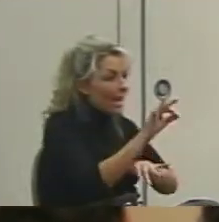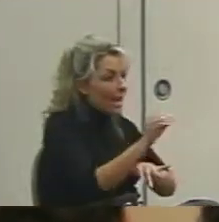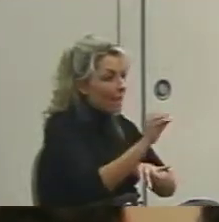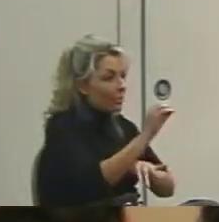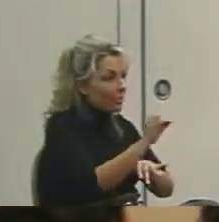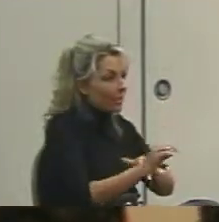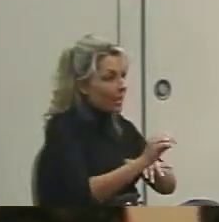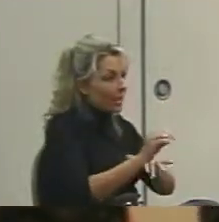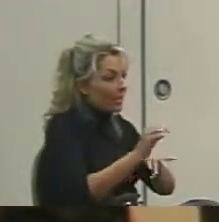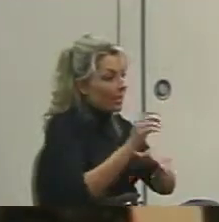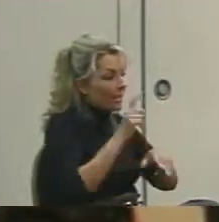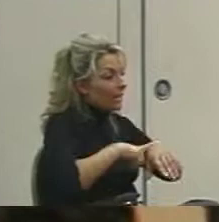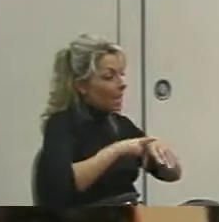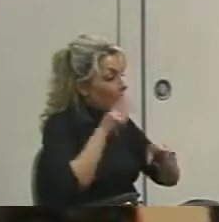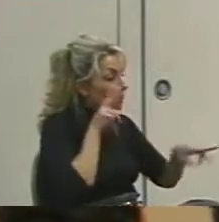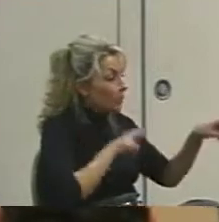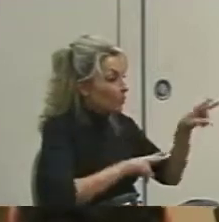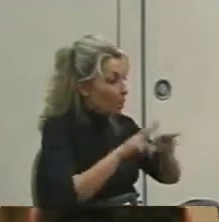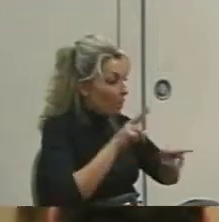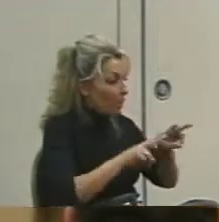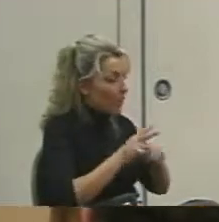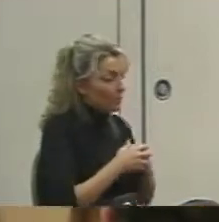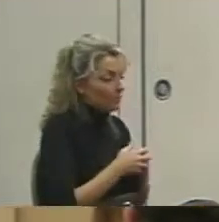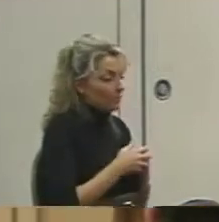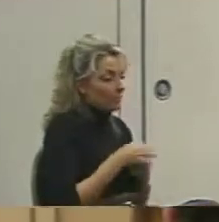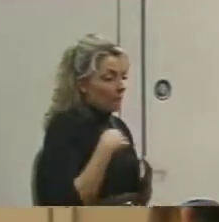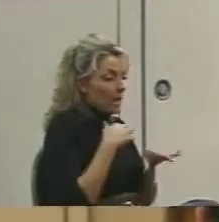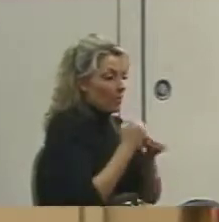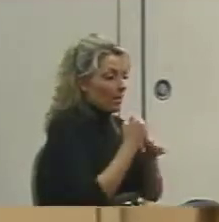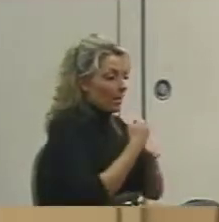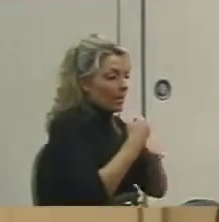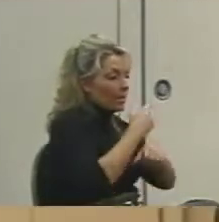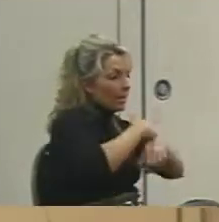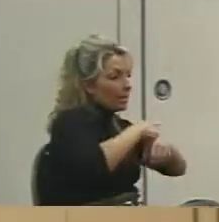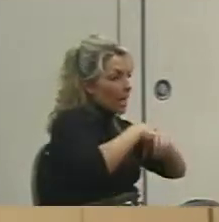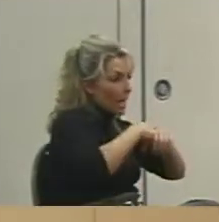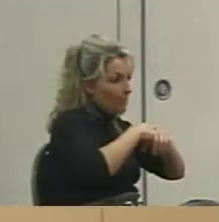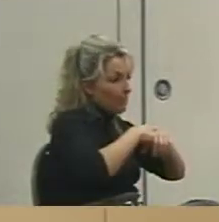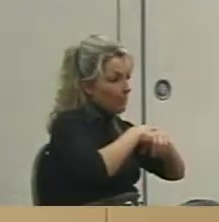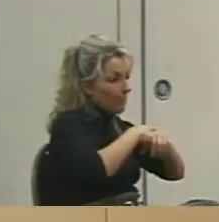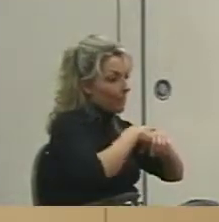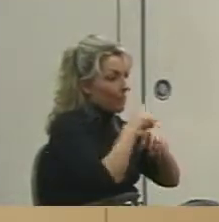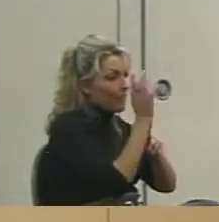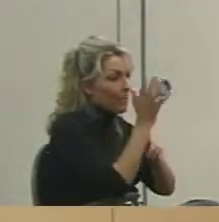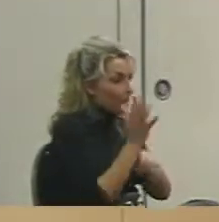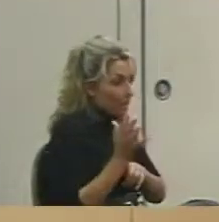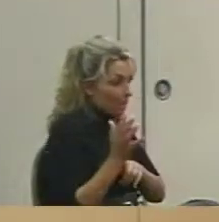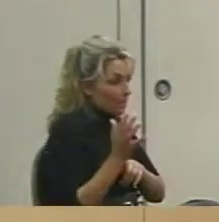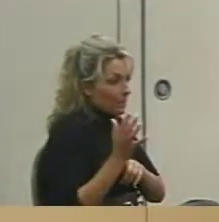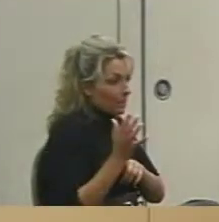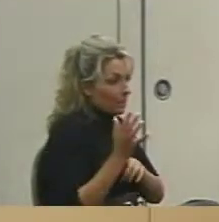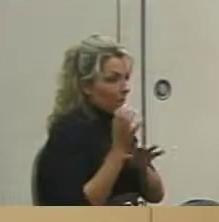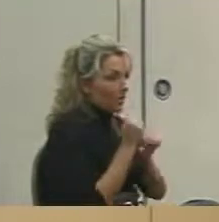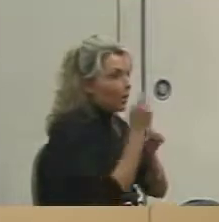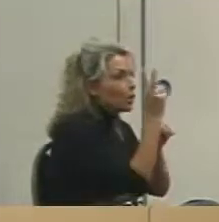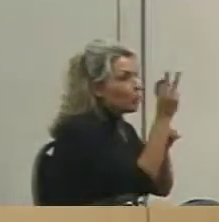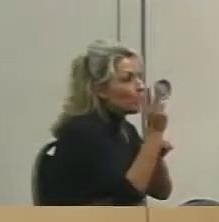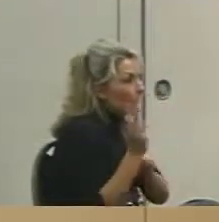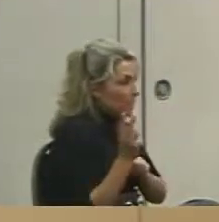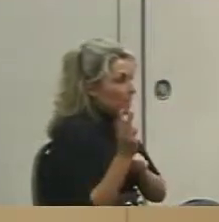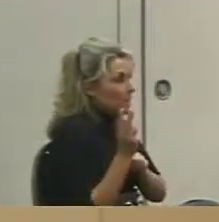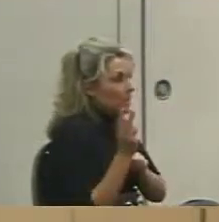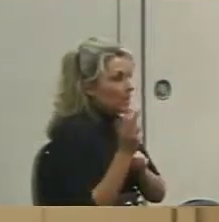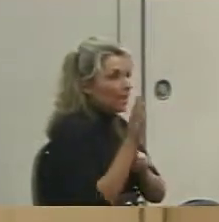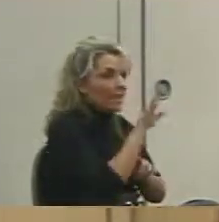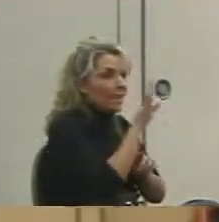intervals observed. Let's make our interval 5 minutes. Let's make it 2 minutes. He's